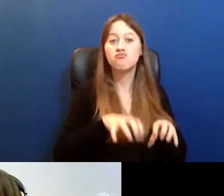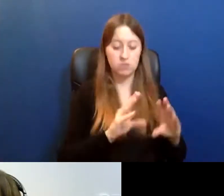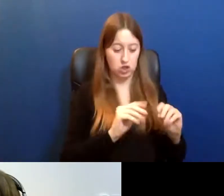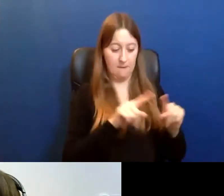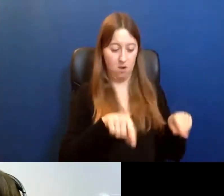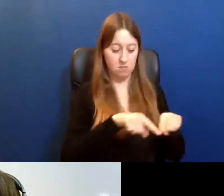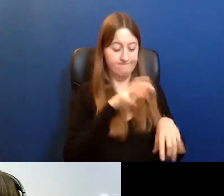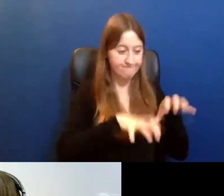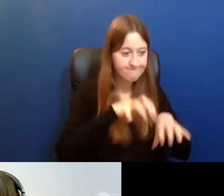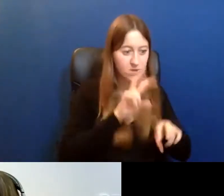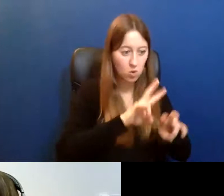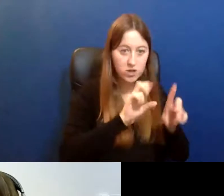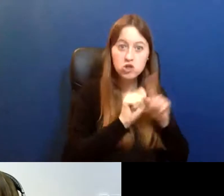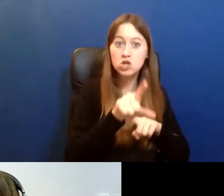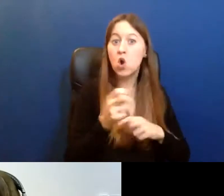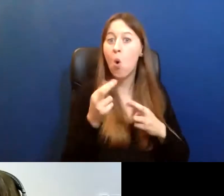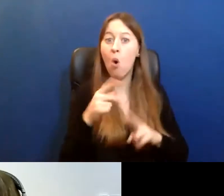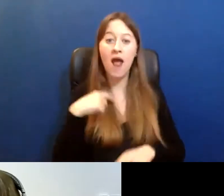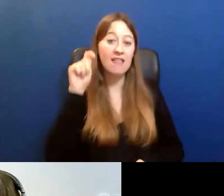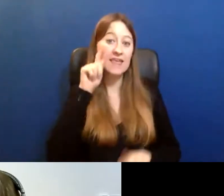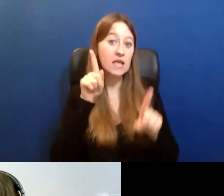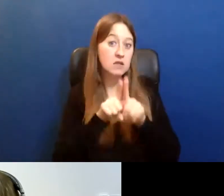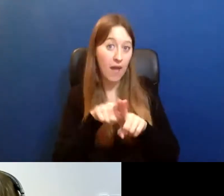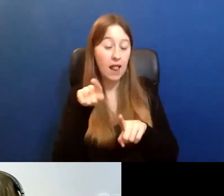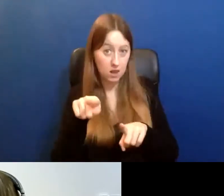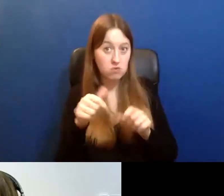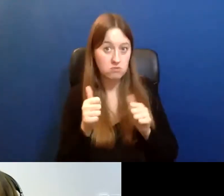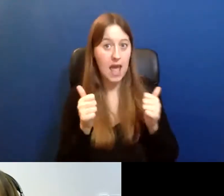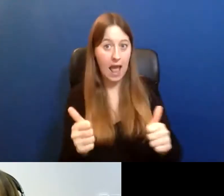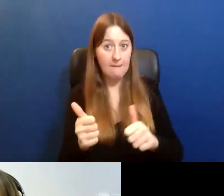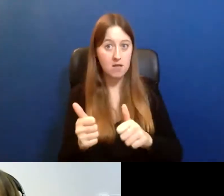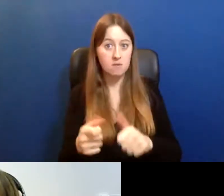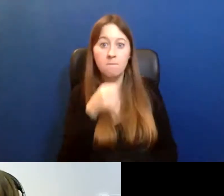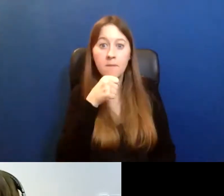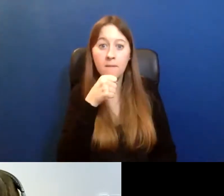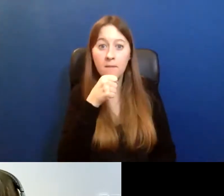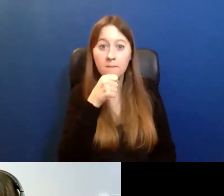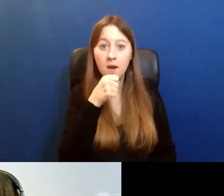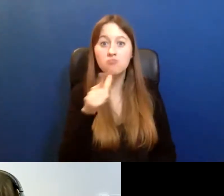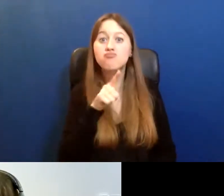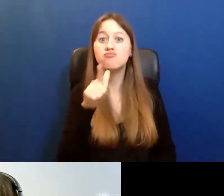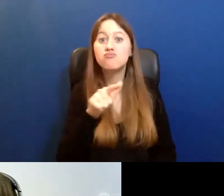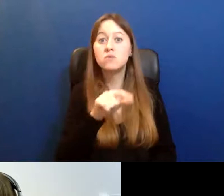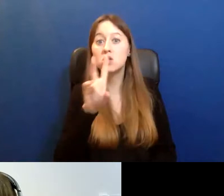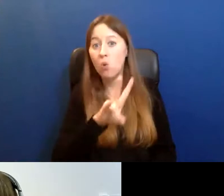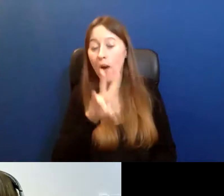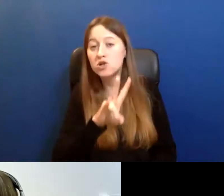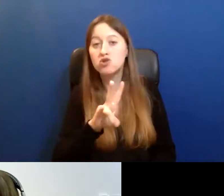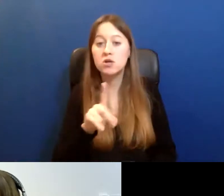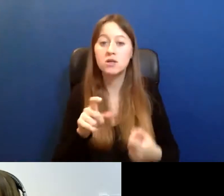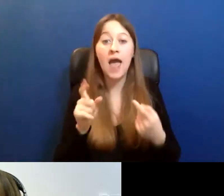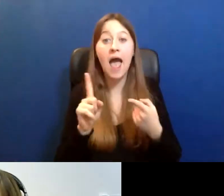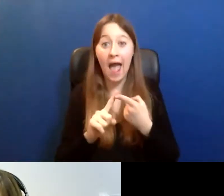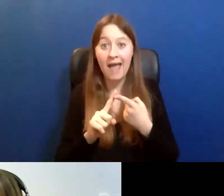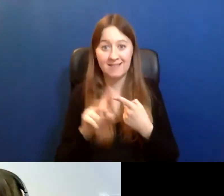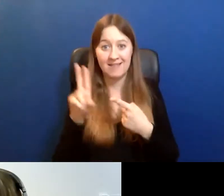box, or I think that you have the possibility to turn on a microphone if you want to speak your question, and to turn on